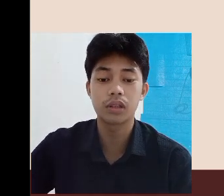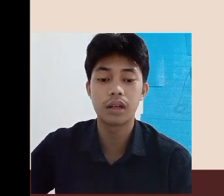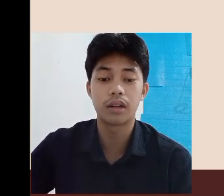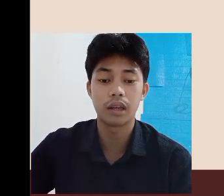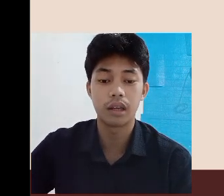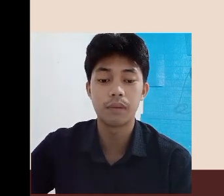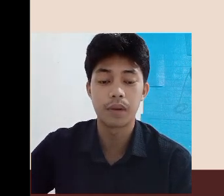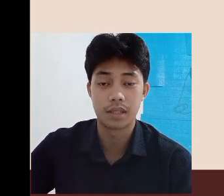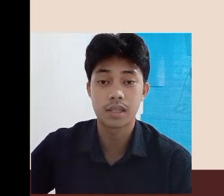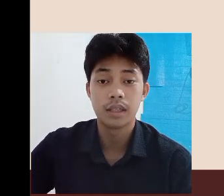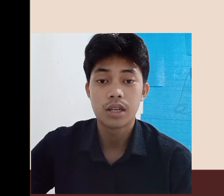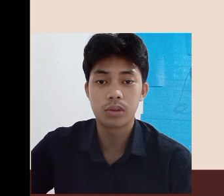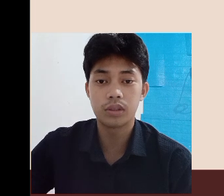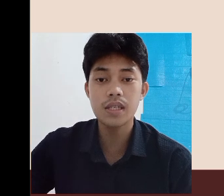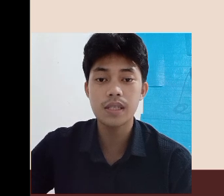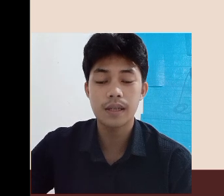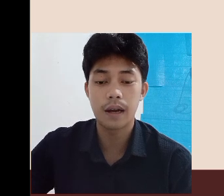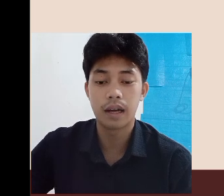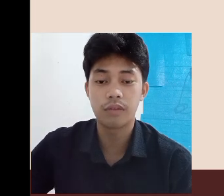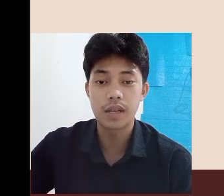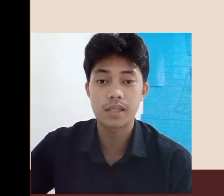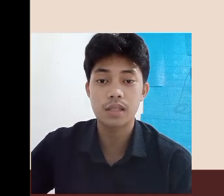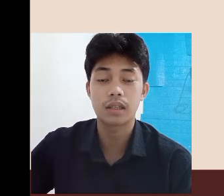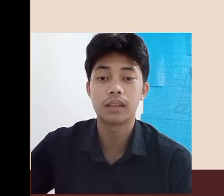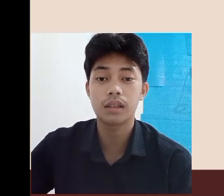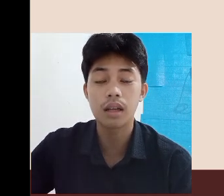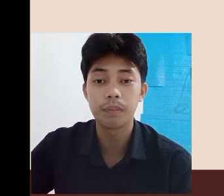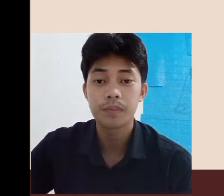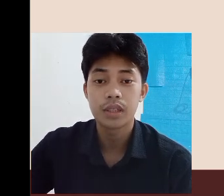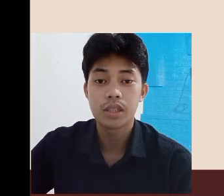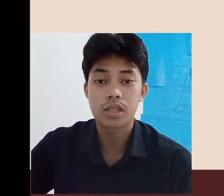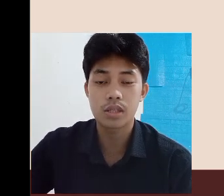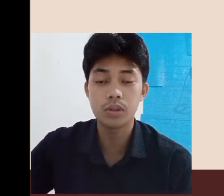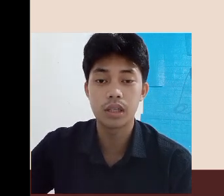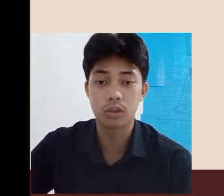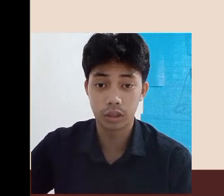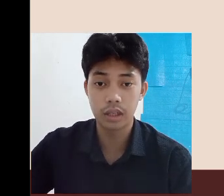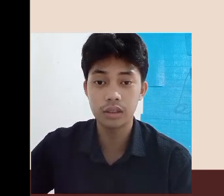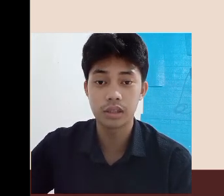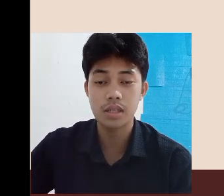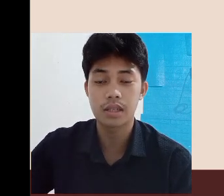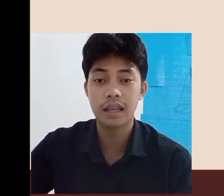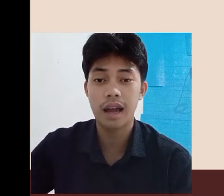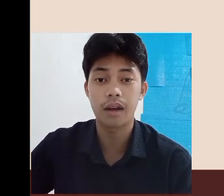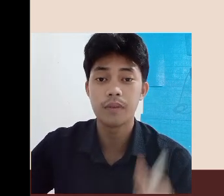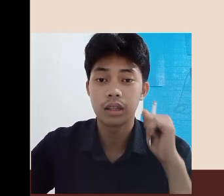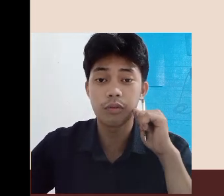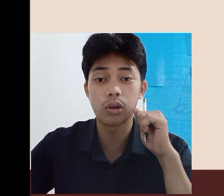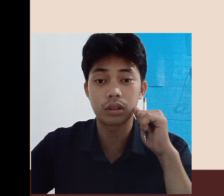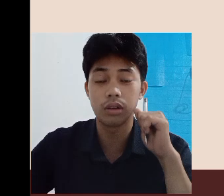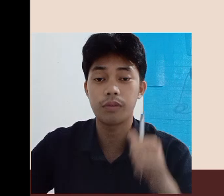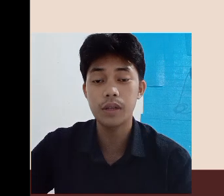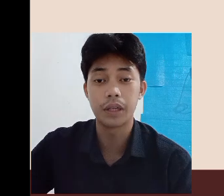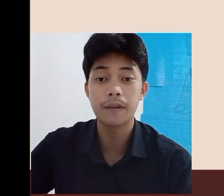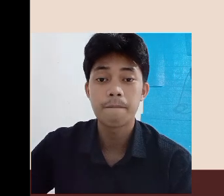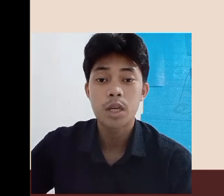or cochlear implants. So these devices can help students or the learners that have